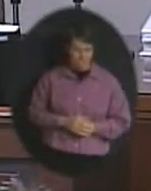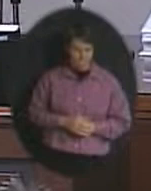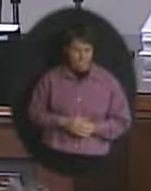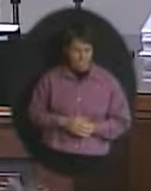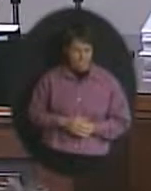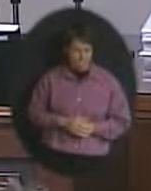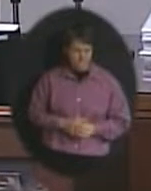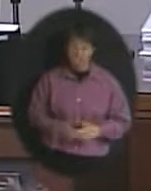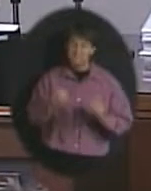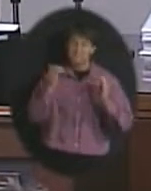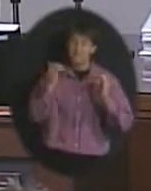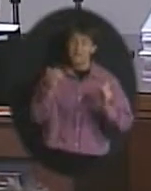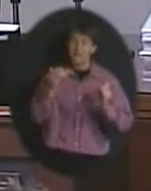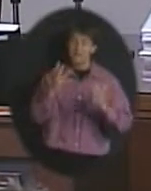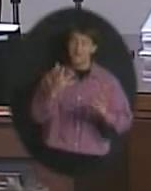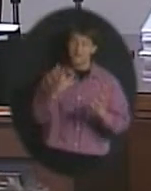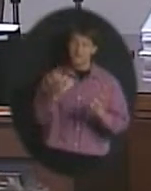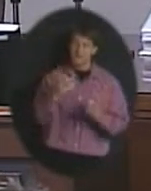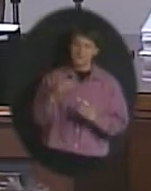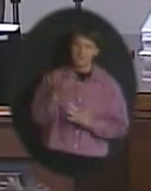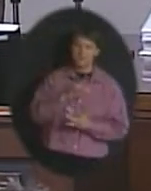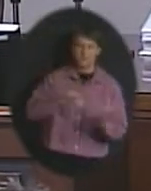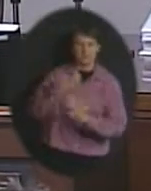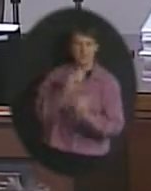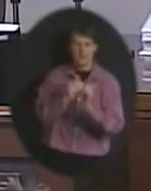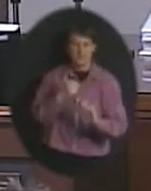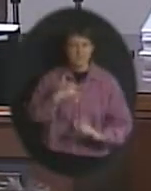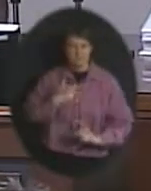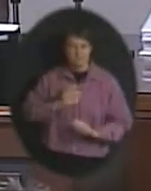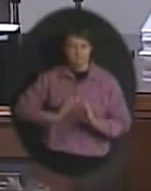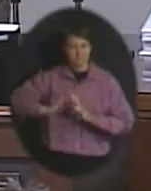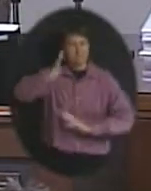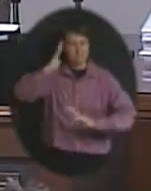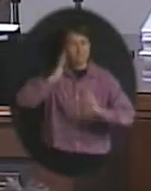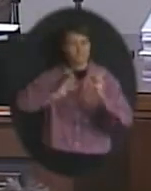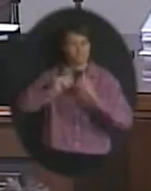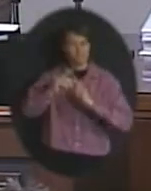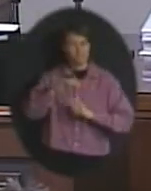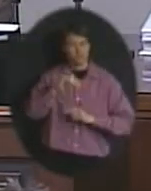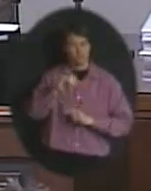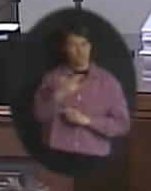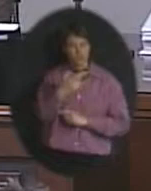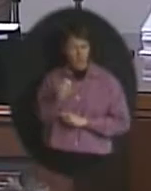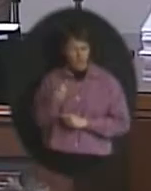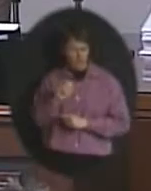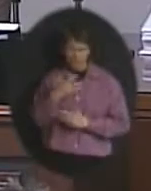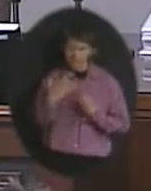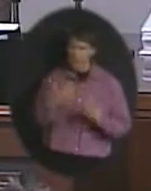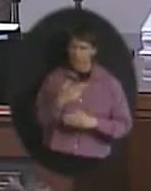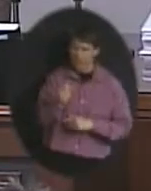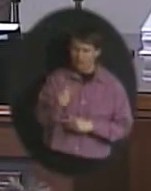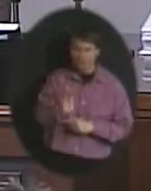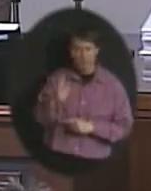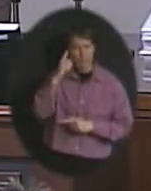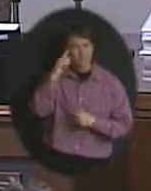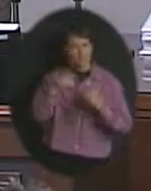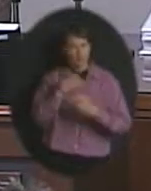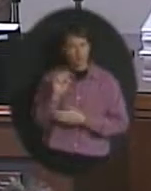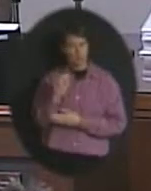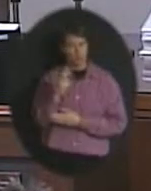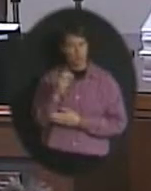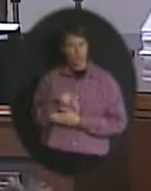Now I would like you to go on a journey with me, back to the time when you were in junior high or high school, and think about the shop or the tech ed